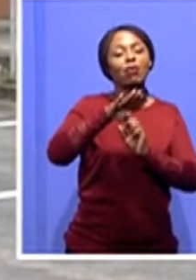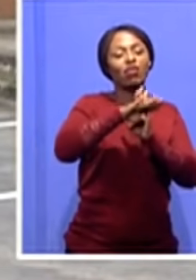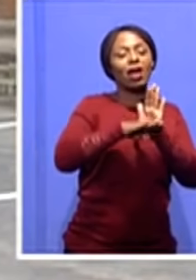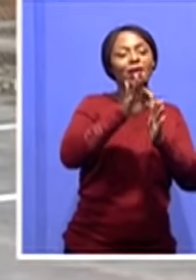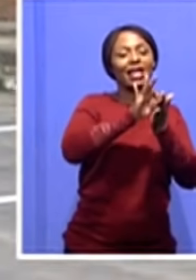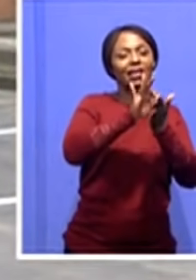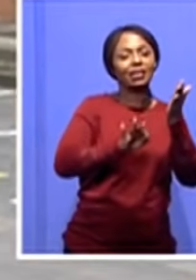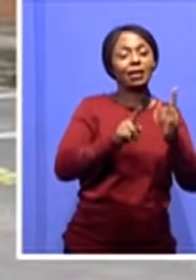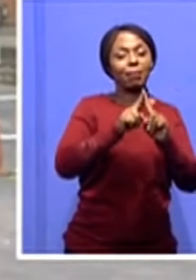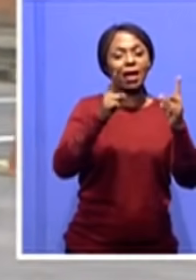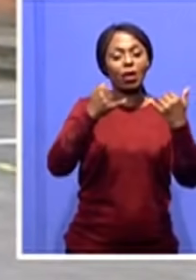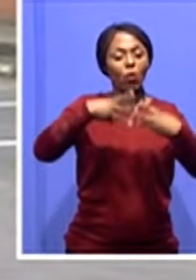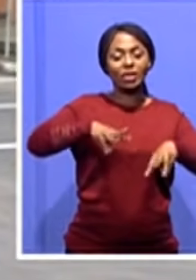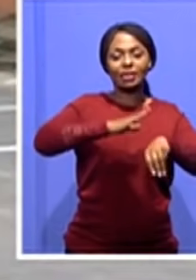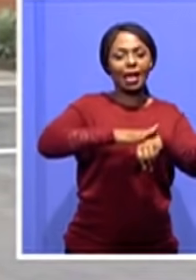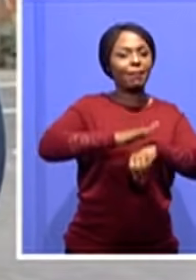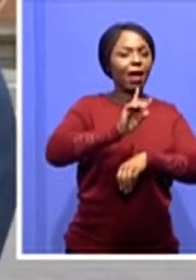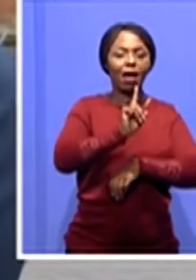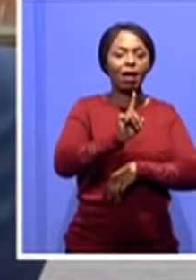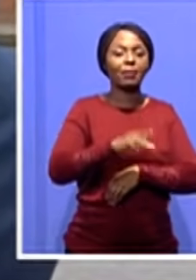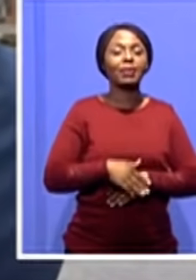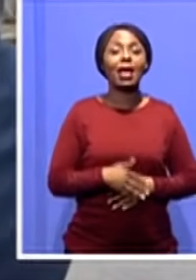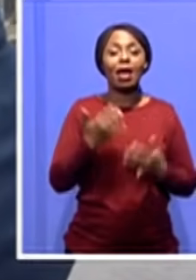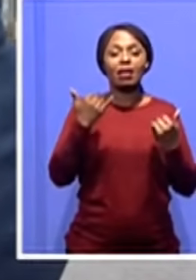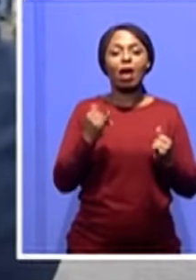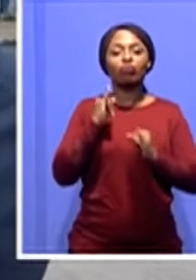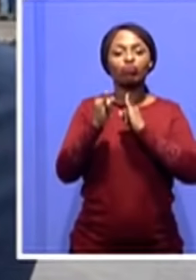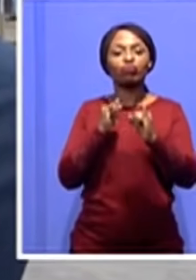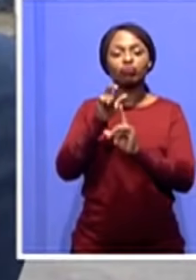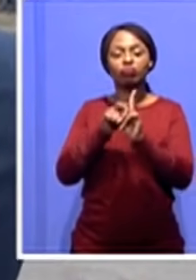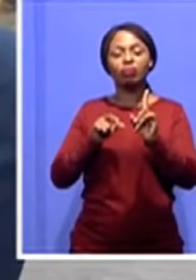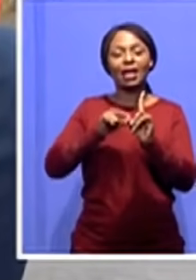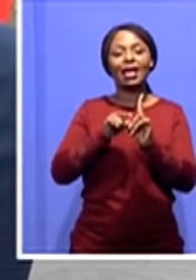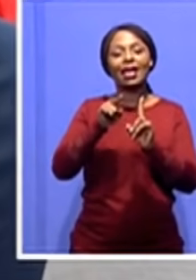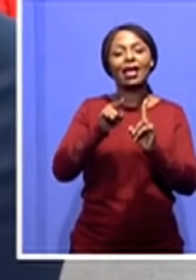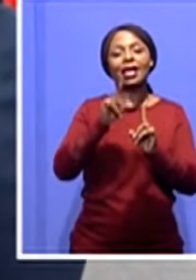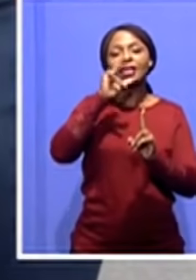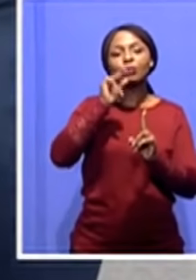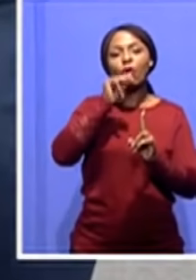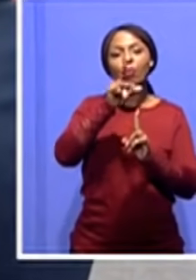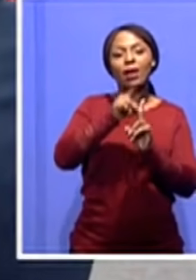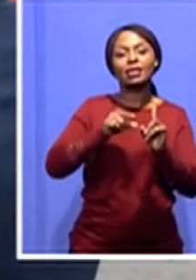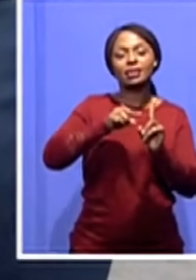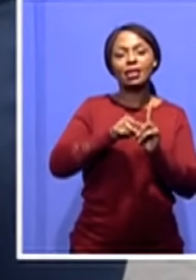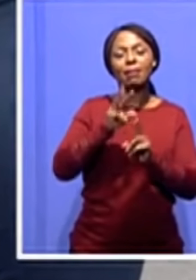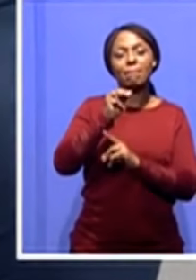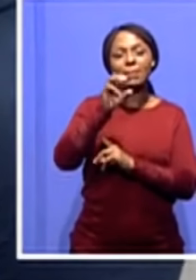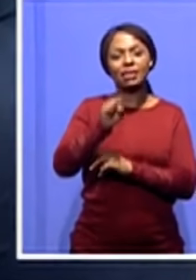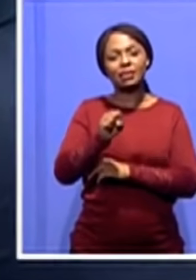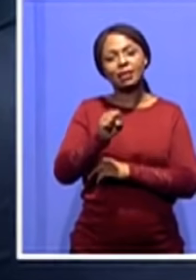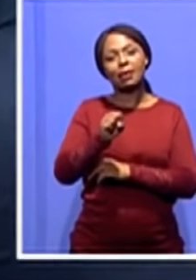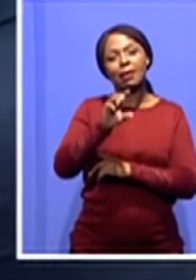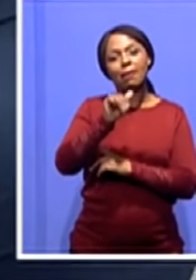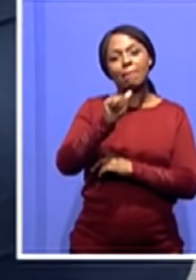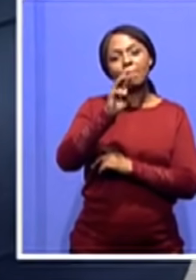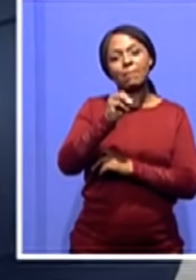engage the EFF elections spokesperson. That's Ms. Leanne Matthews. Thank you very much for your time. Why start